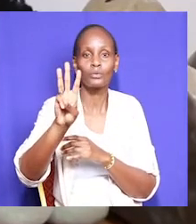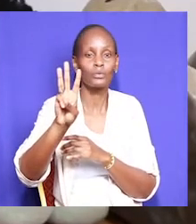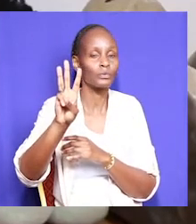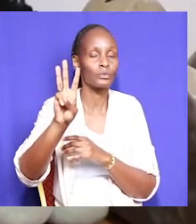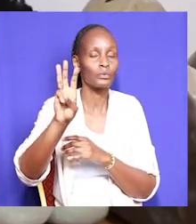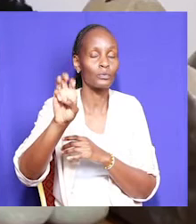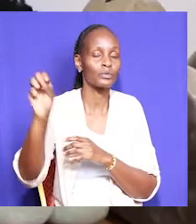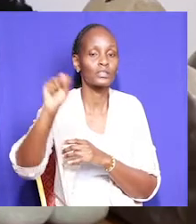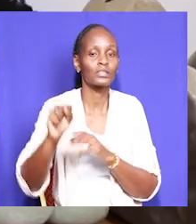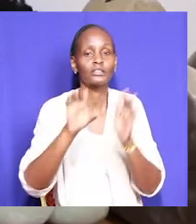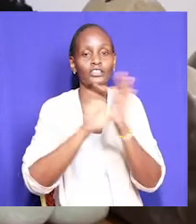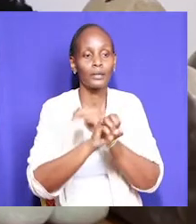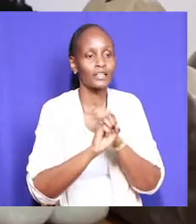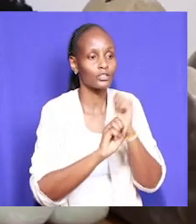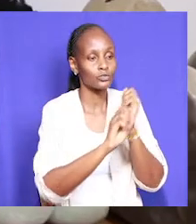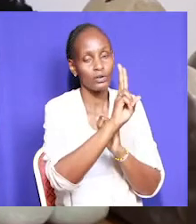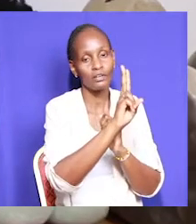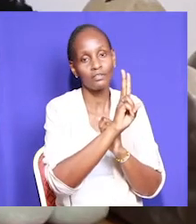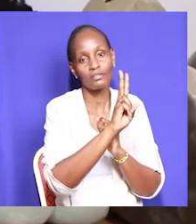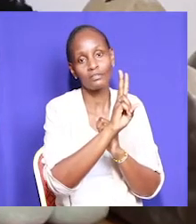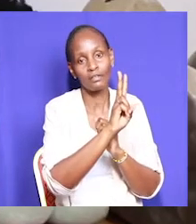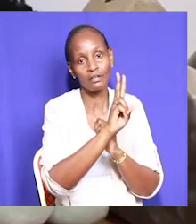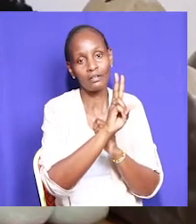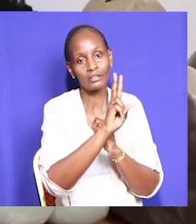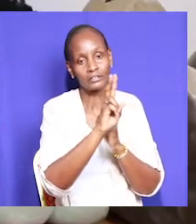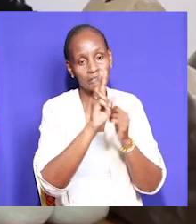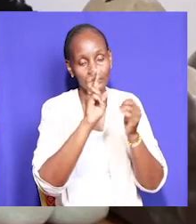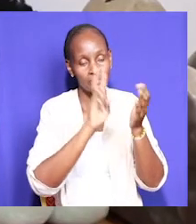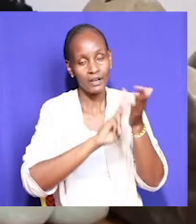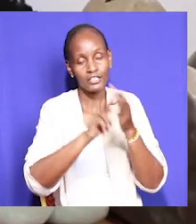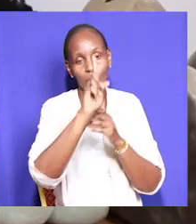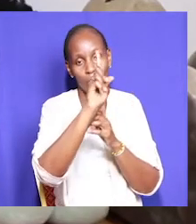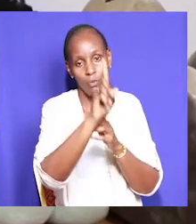12, verse 1a to 1a.